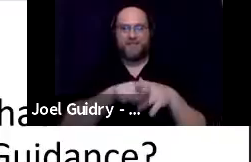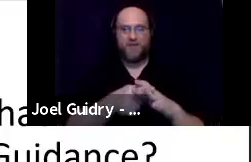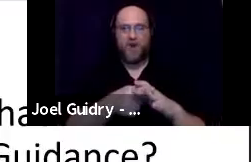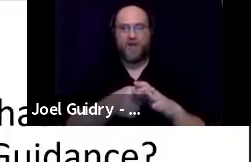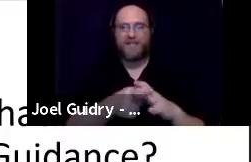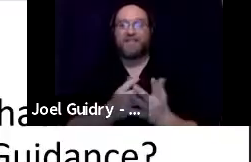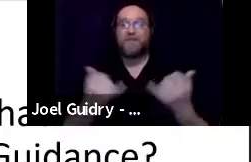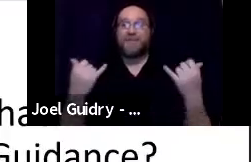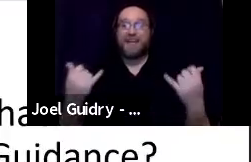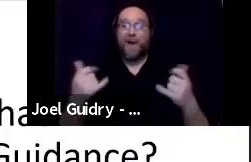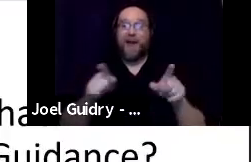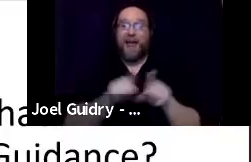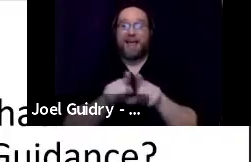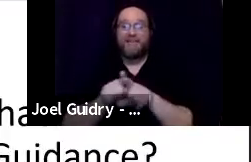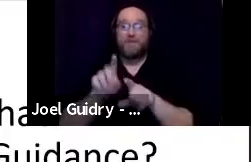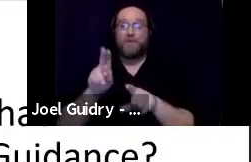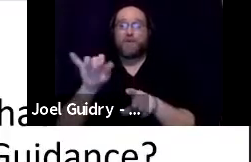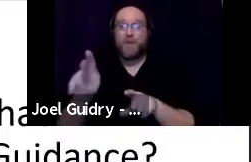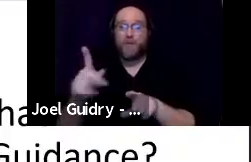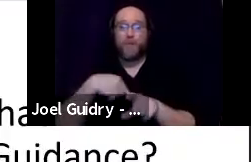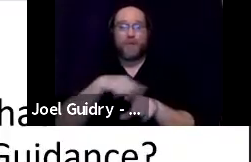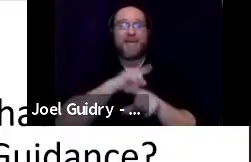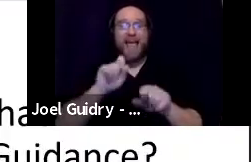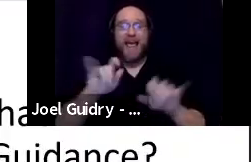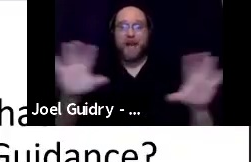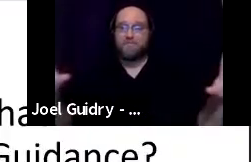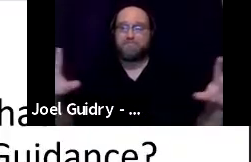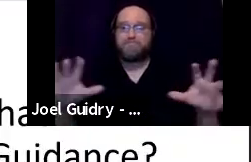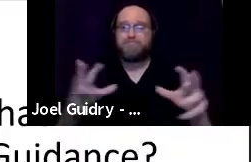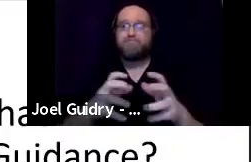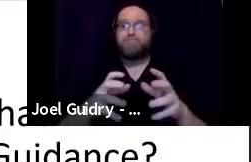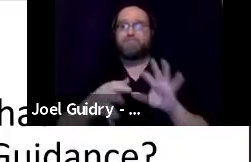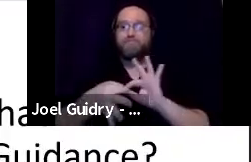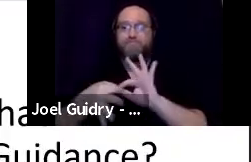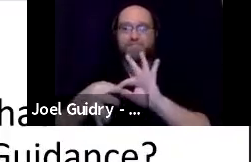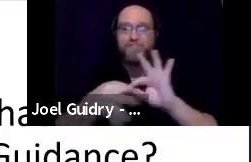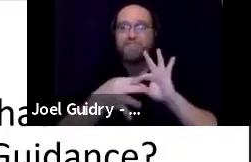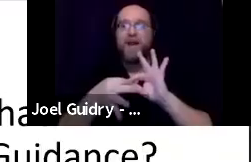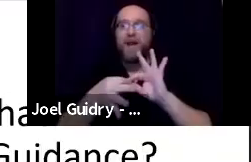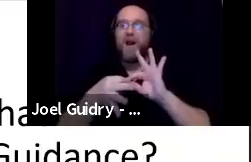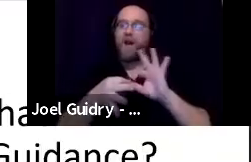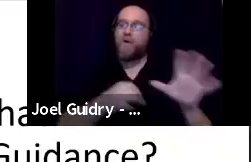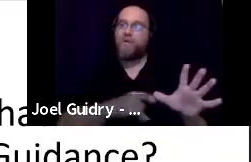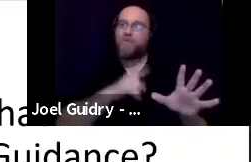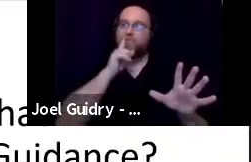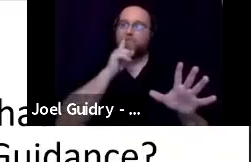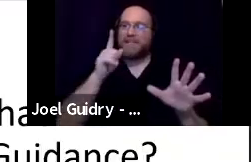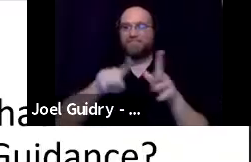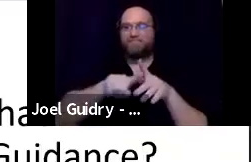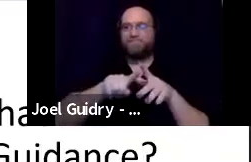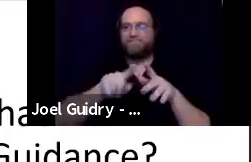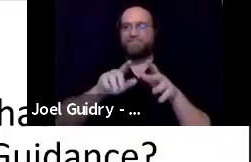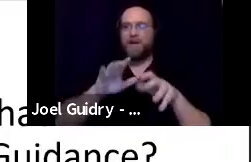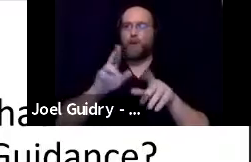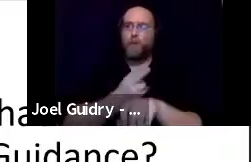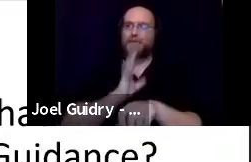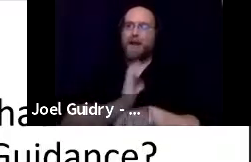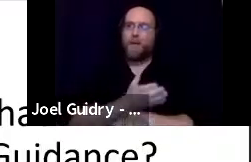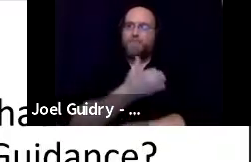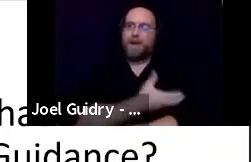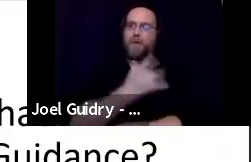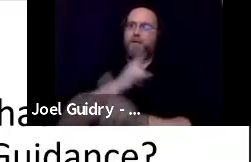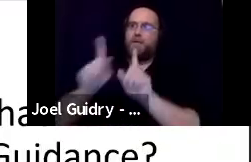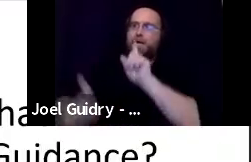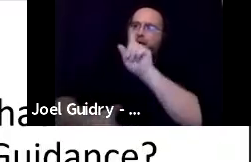join together and unite and put our power forward to ask questions. And if you remember back to Amy's